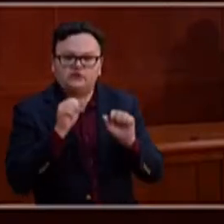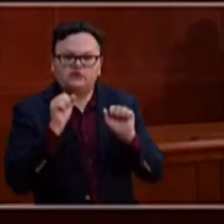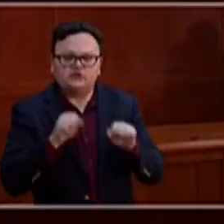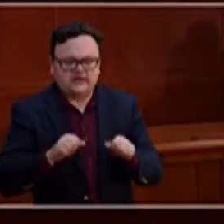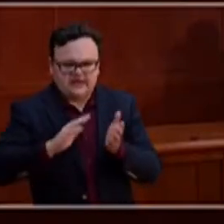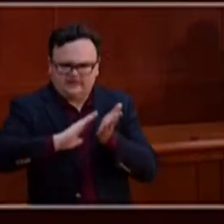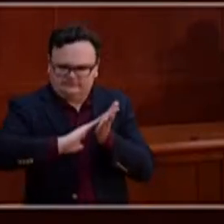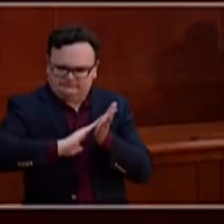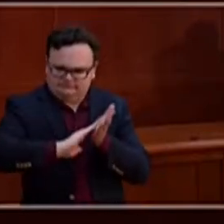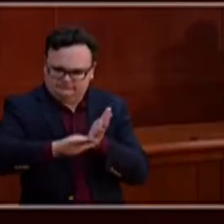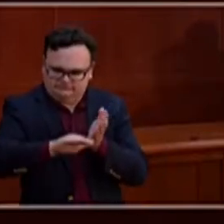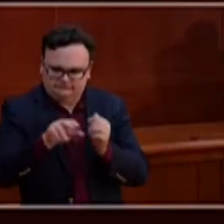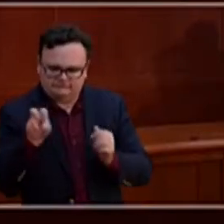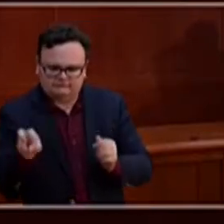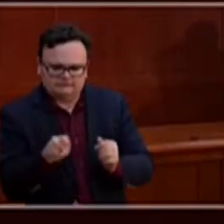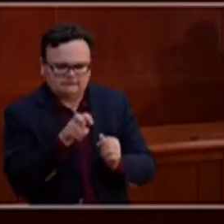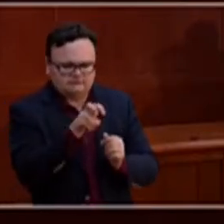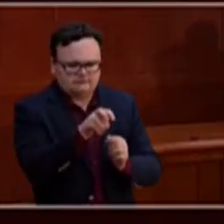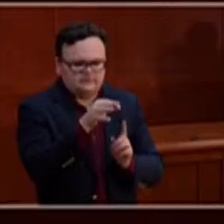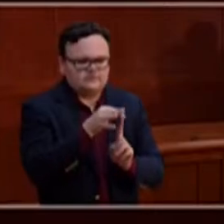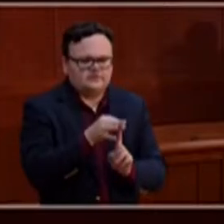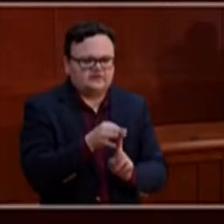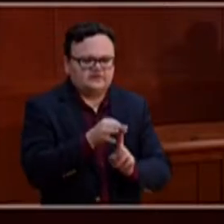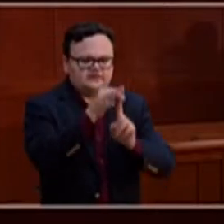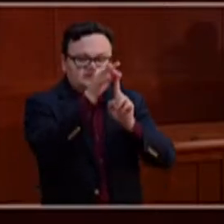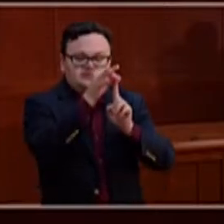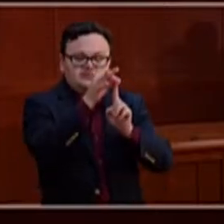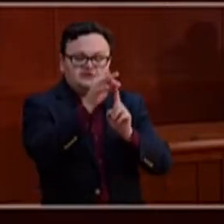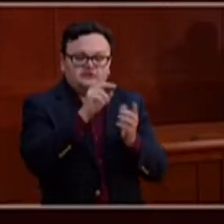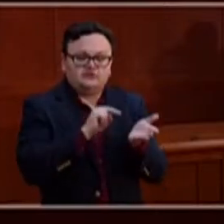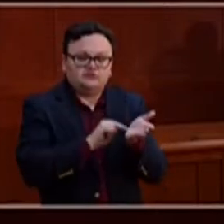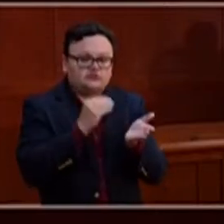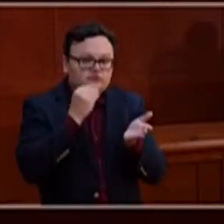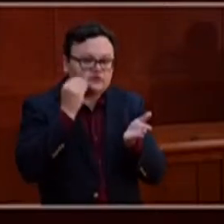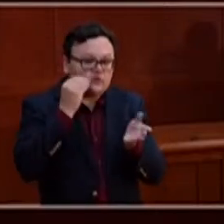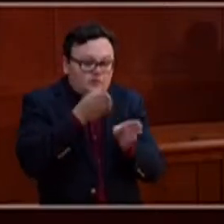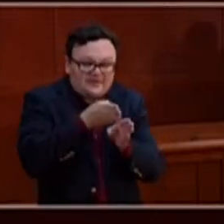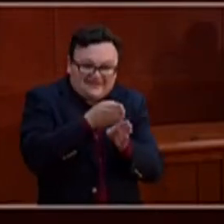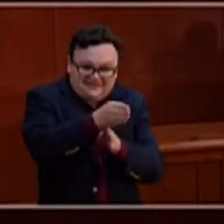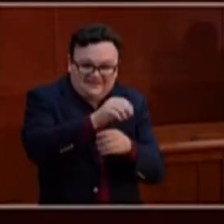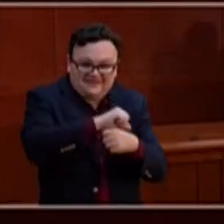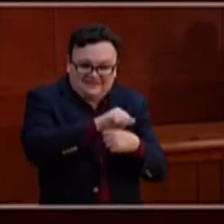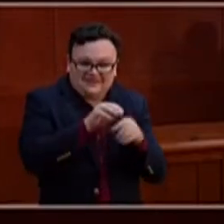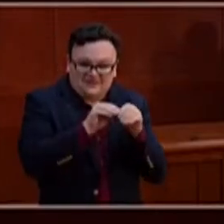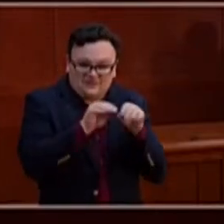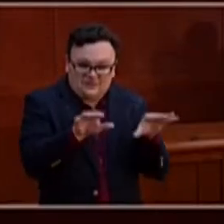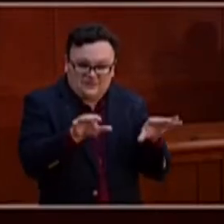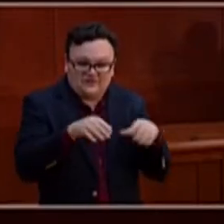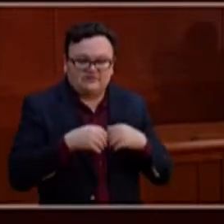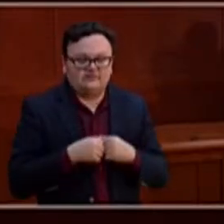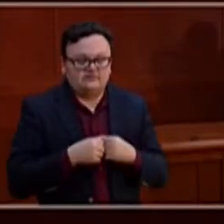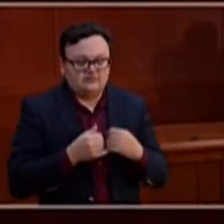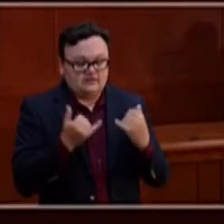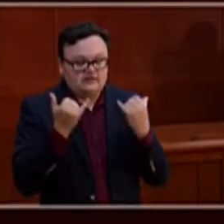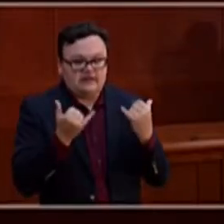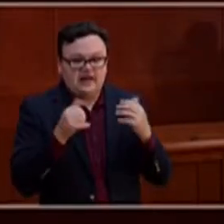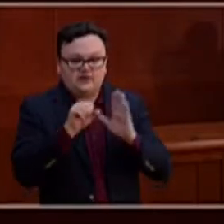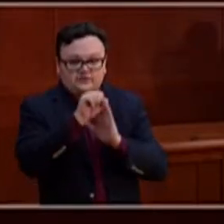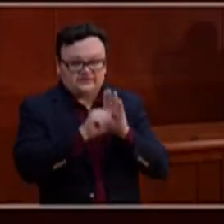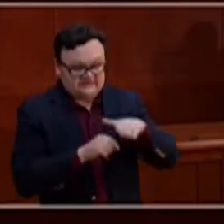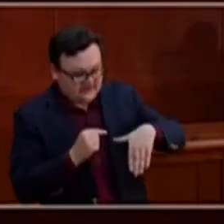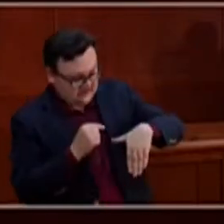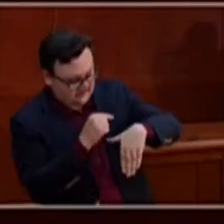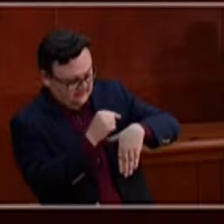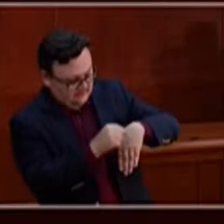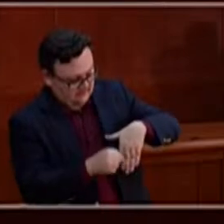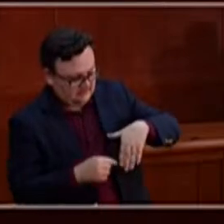that discharge to these isolation centers, to have over 20 around the state. And again, we